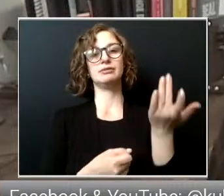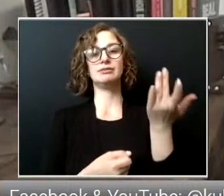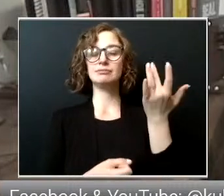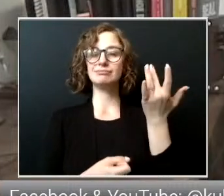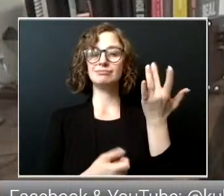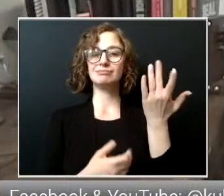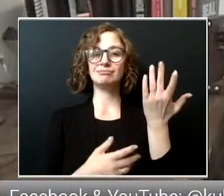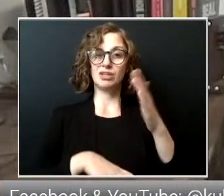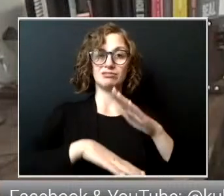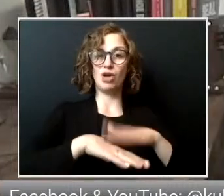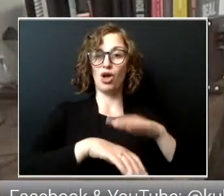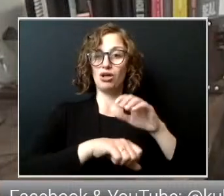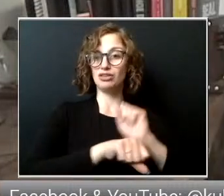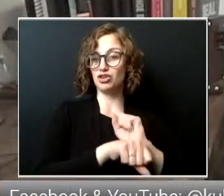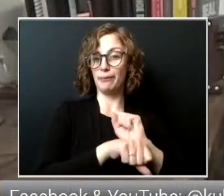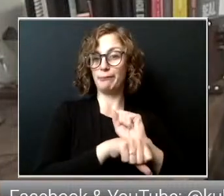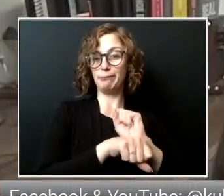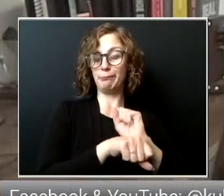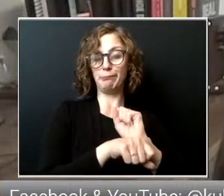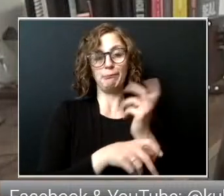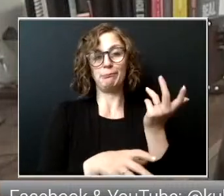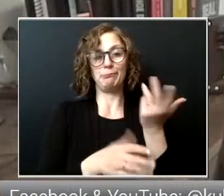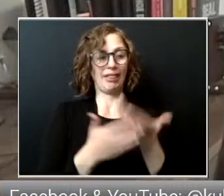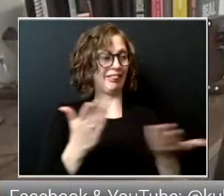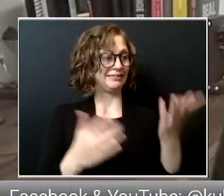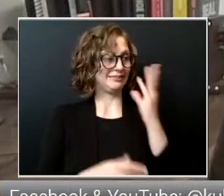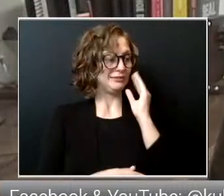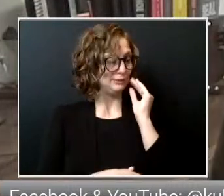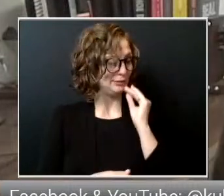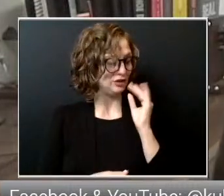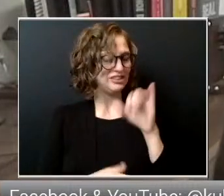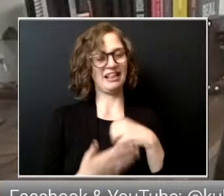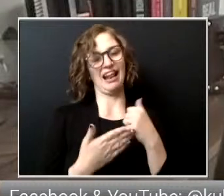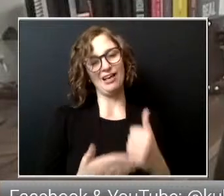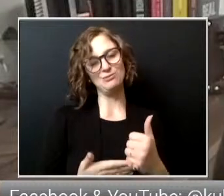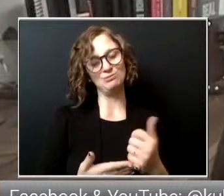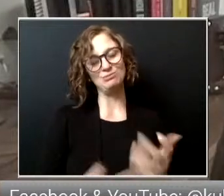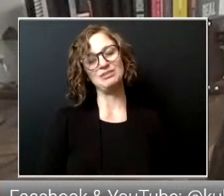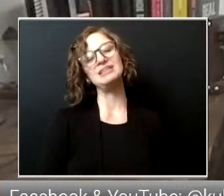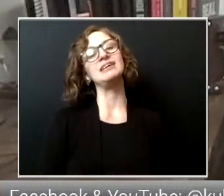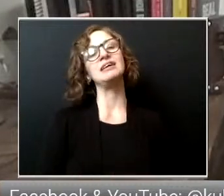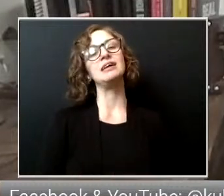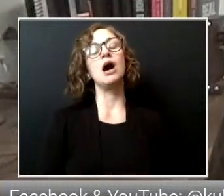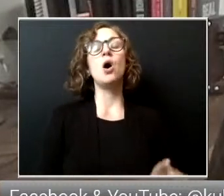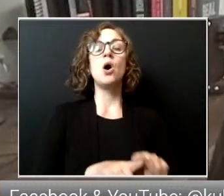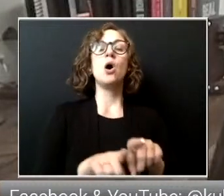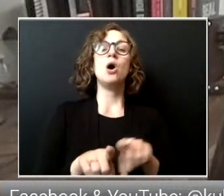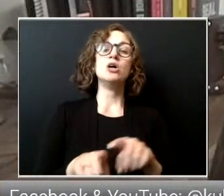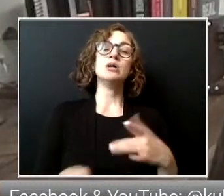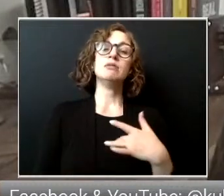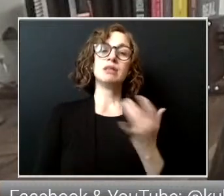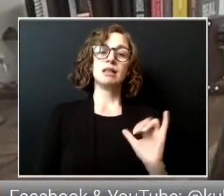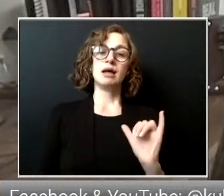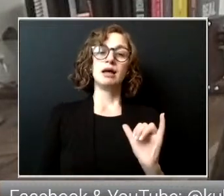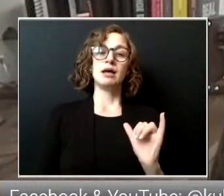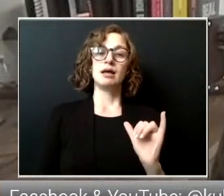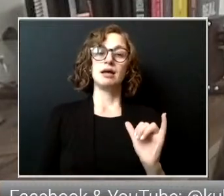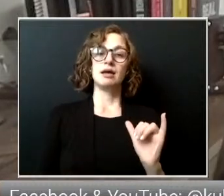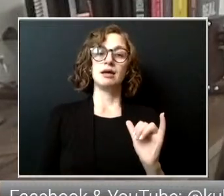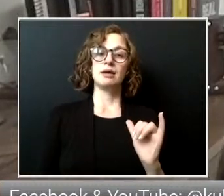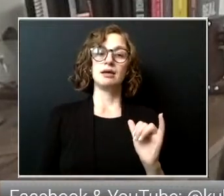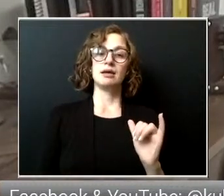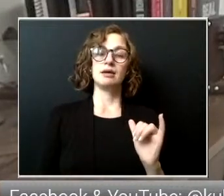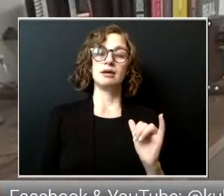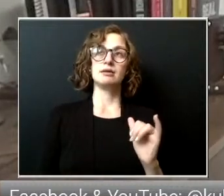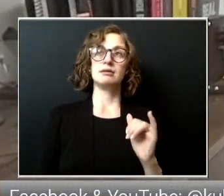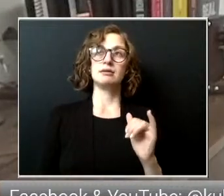job, just things that experience really helps. Sure. And then I also feel like it changed a lot. There was something that clicked